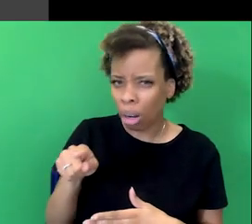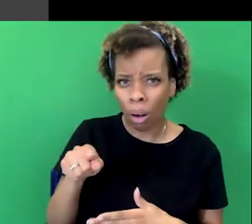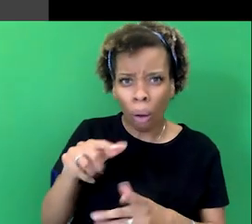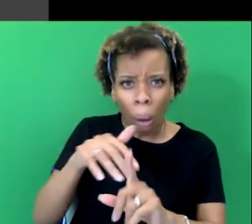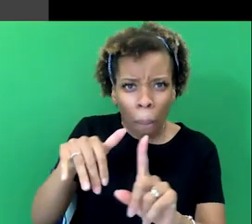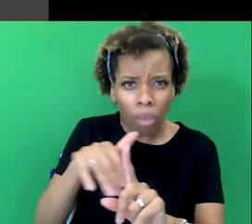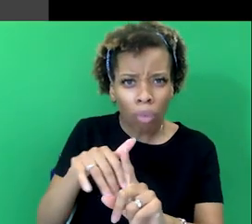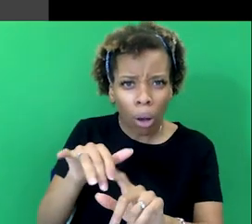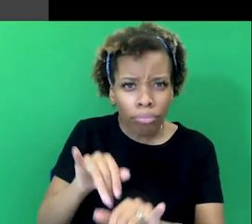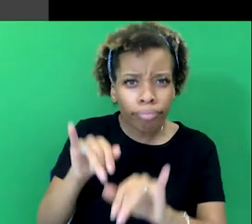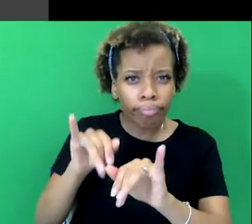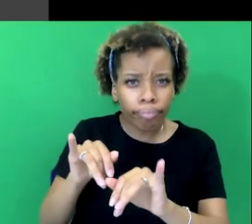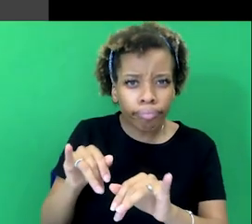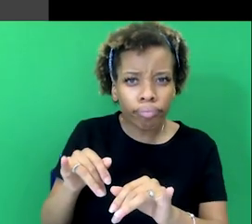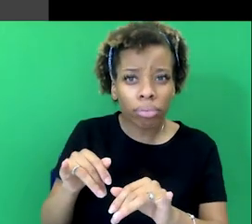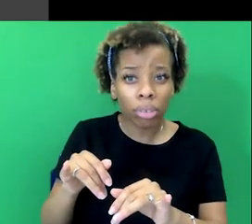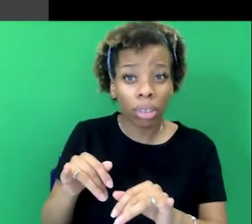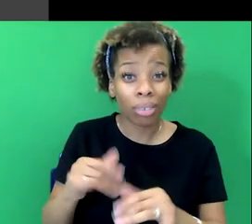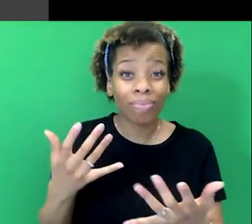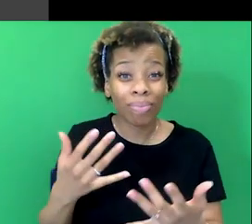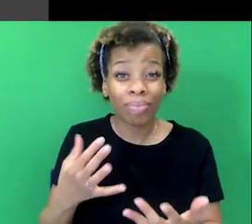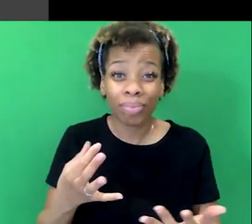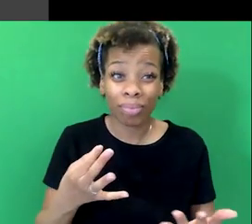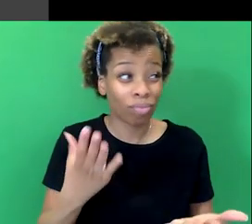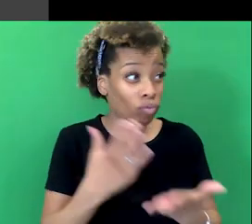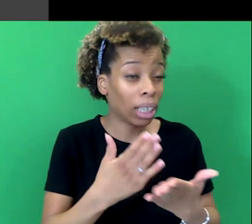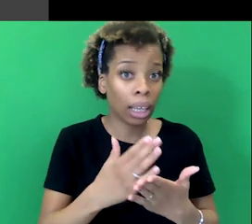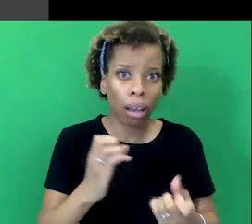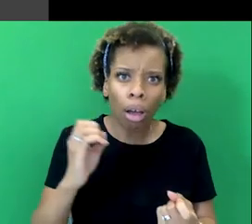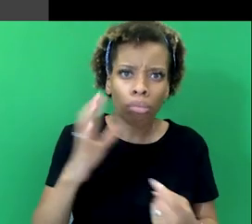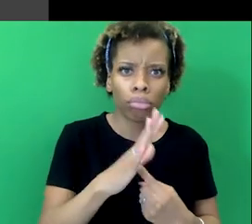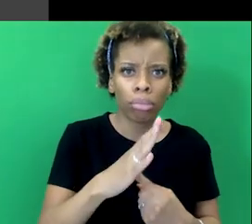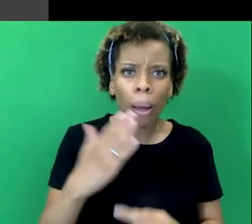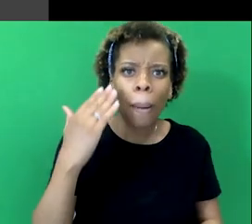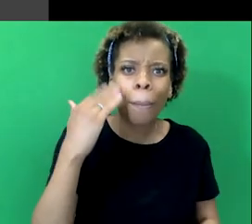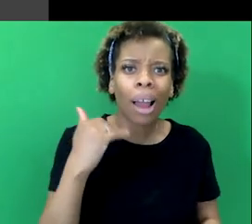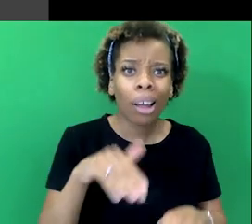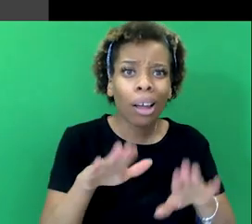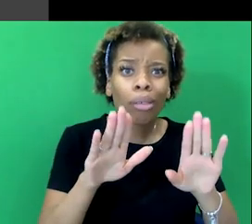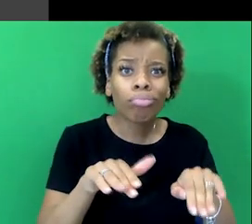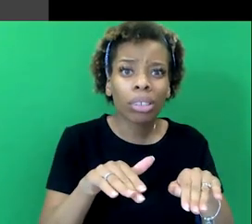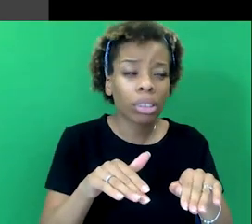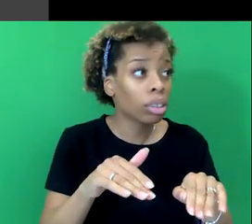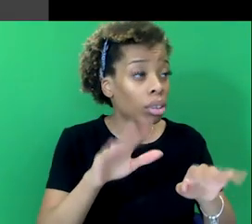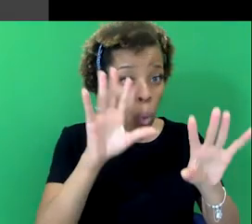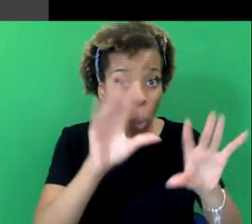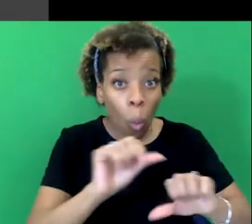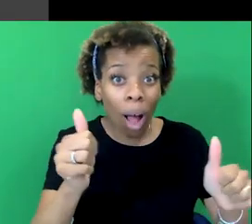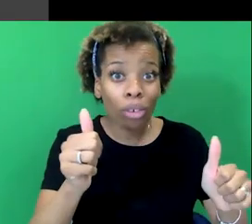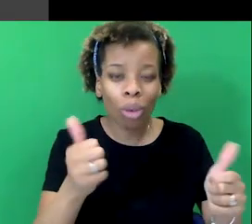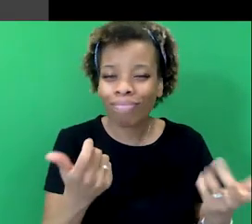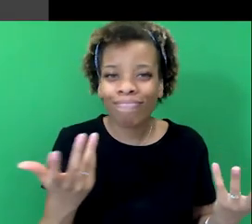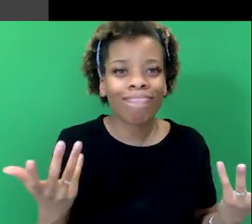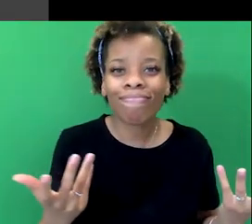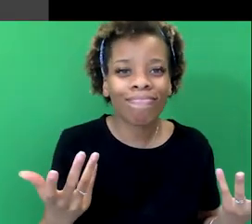few Black Britons of note. Obviously there are quite a lot that we know nothing about, but you know,